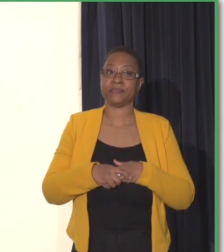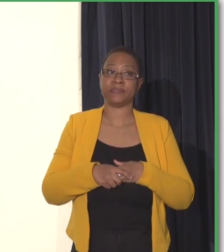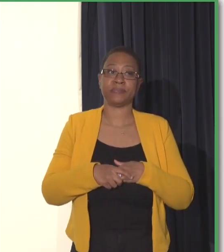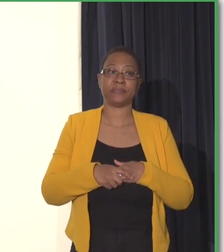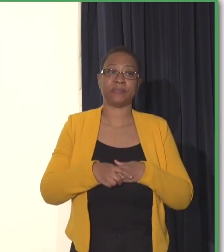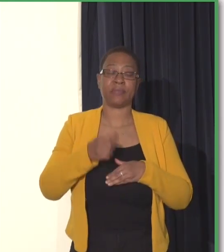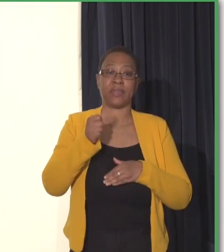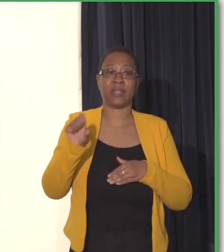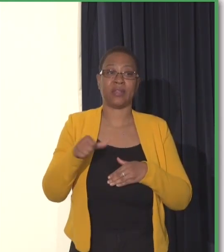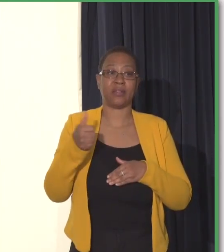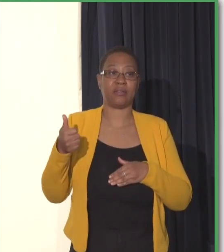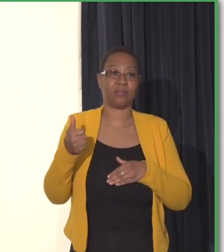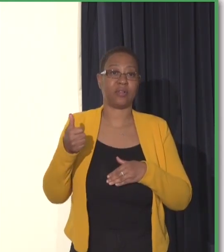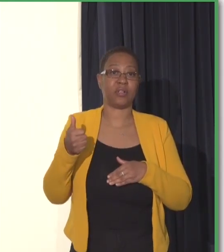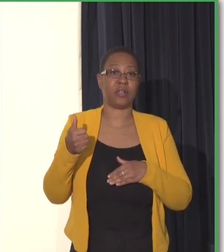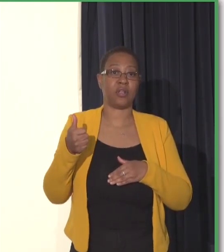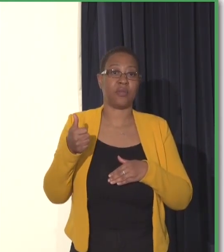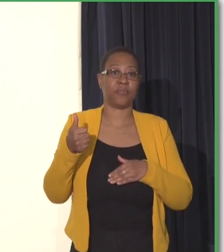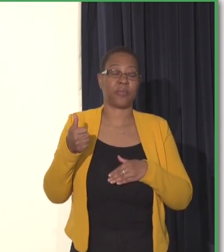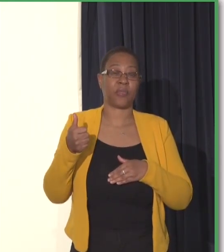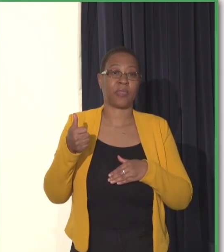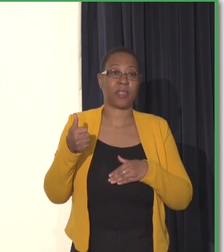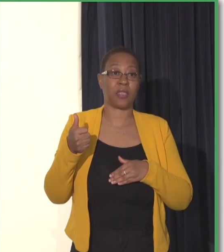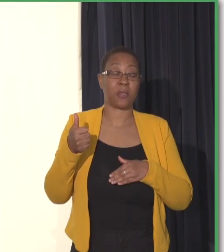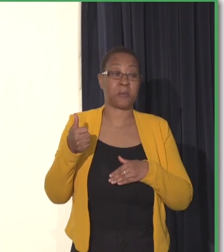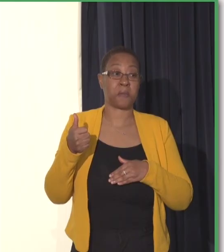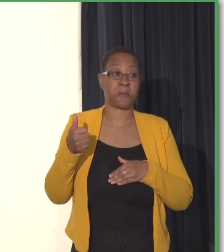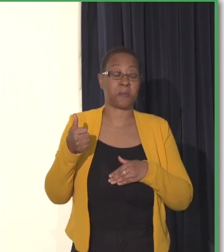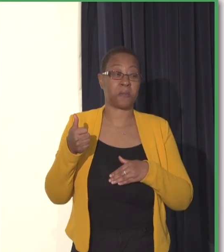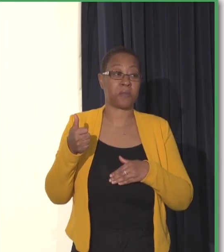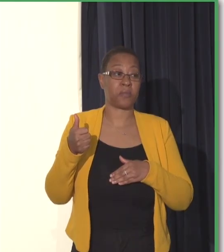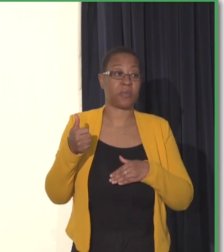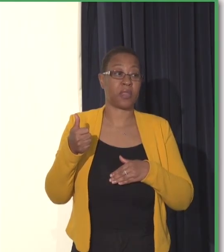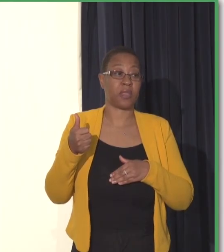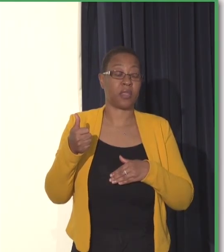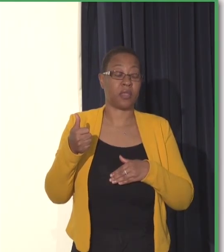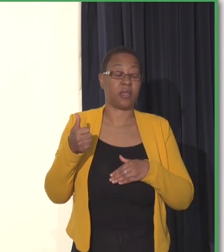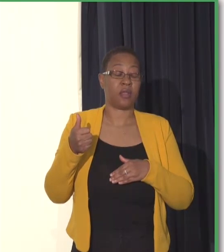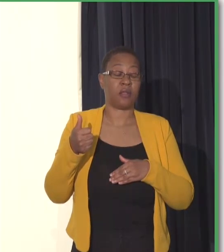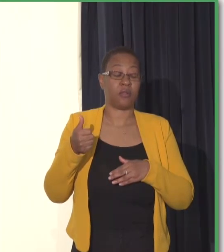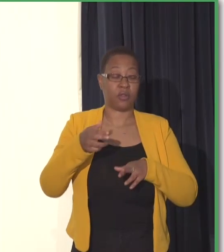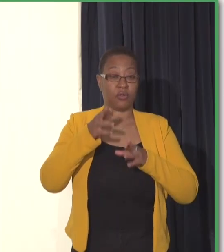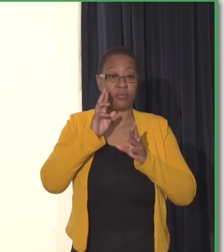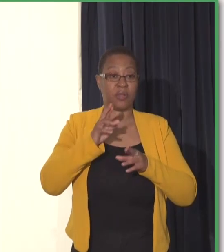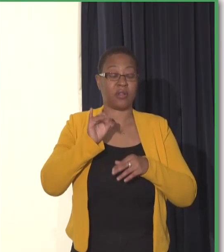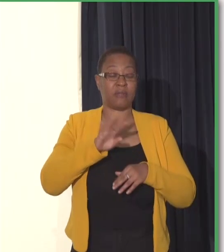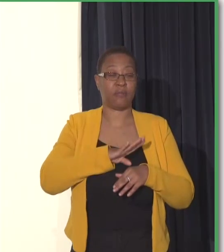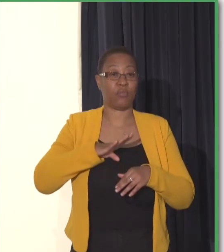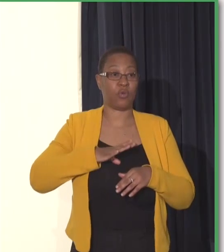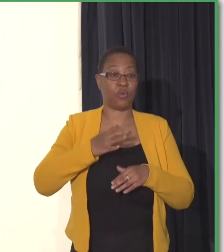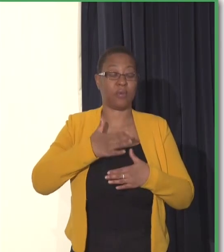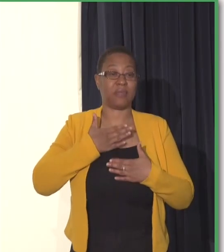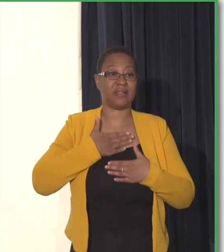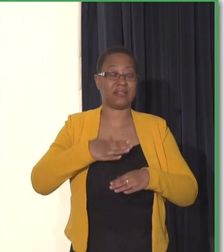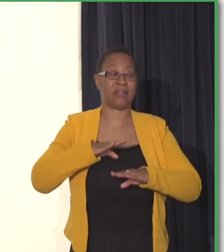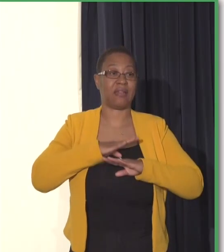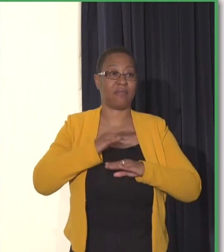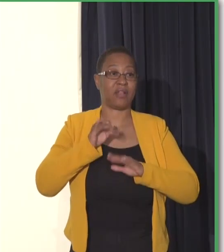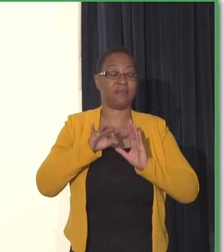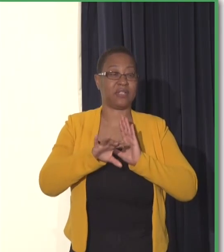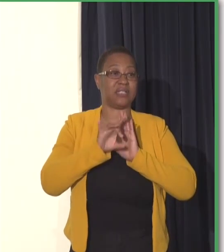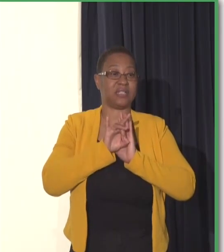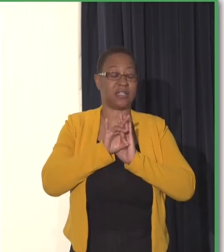Anything further? Again, we, on behalf of the board, we are very, very pleased and happy of the selection